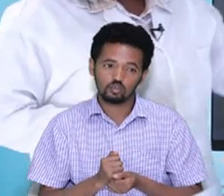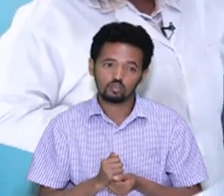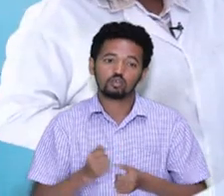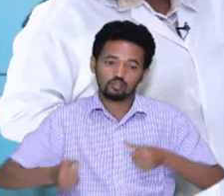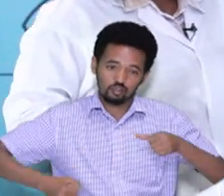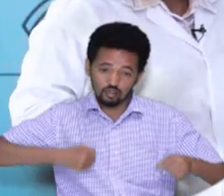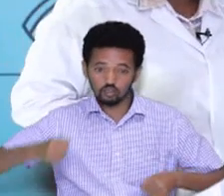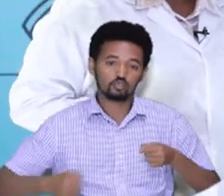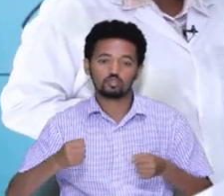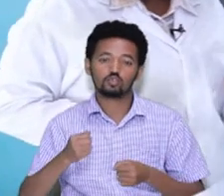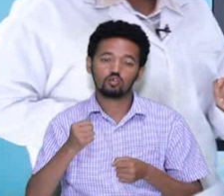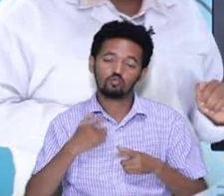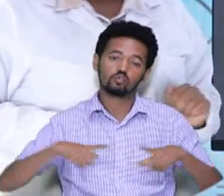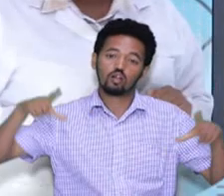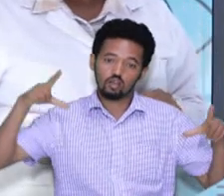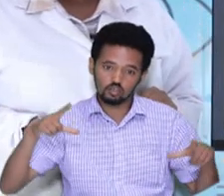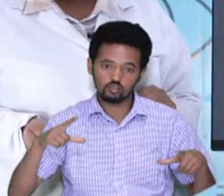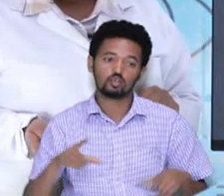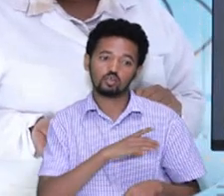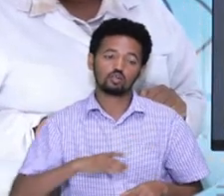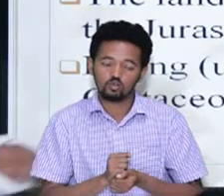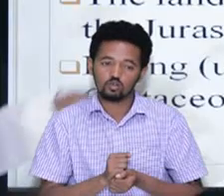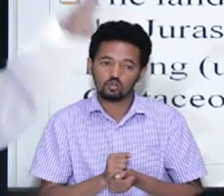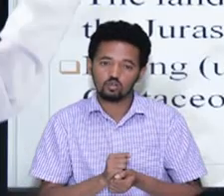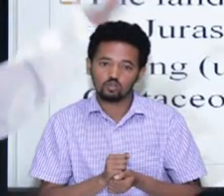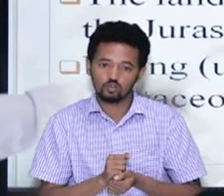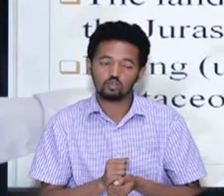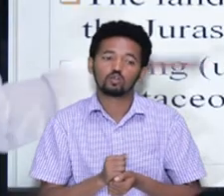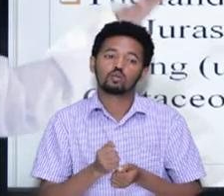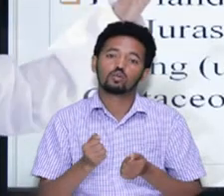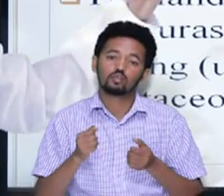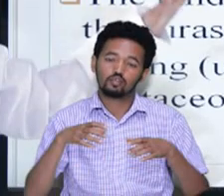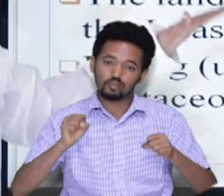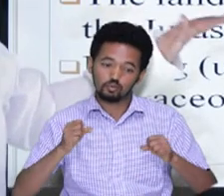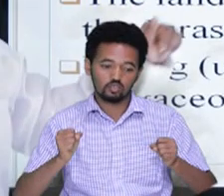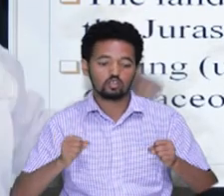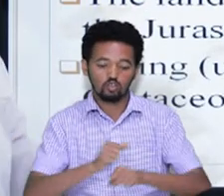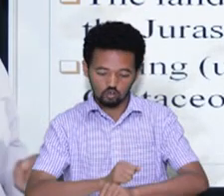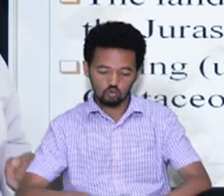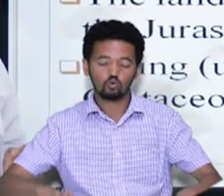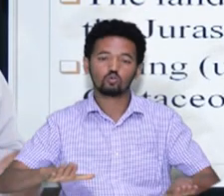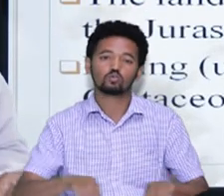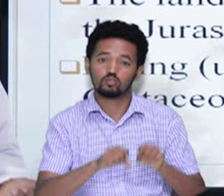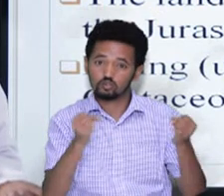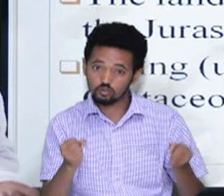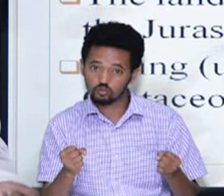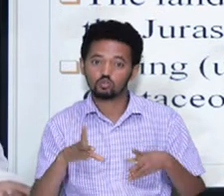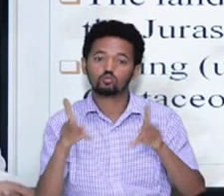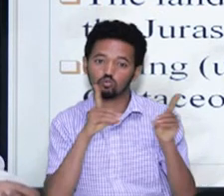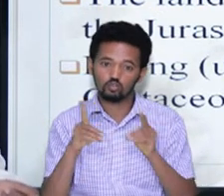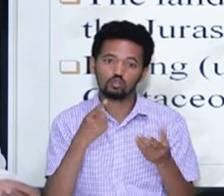The rising of the land began in the Cretaceous period. Sedimentary rock also formed during this